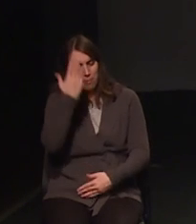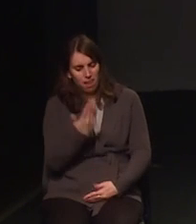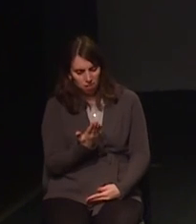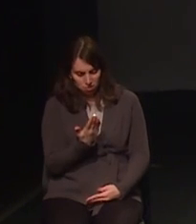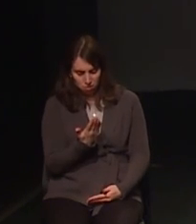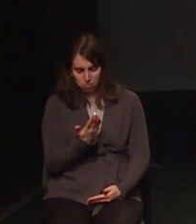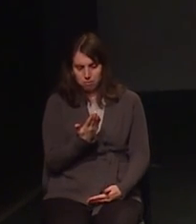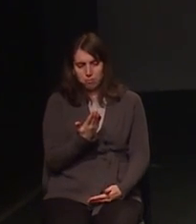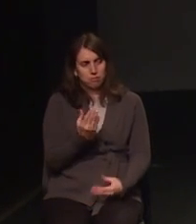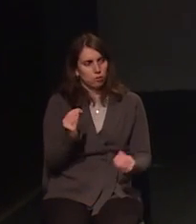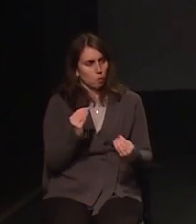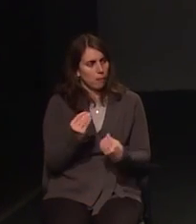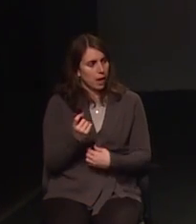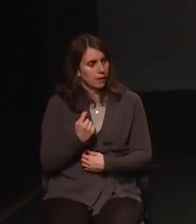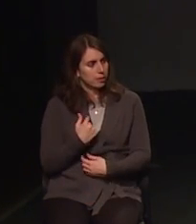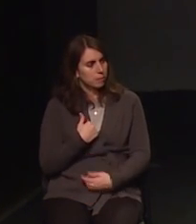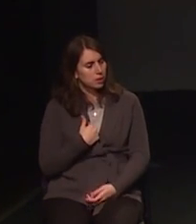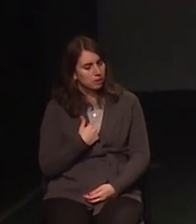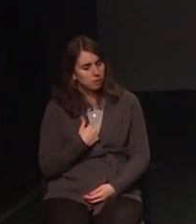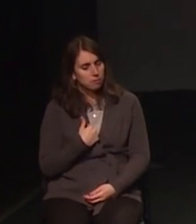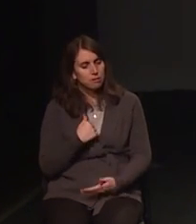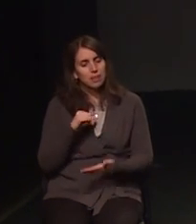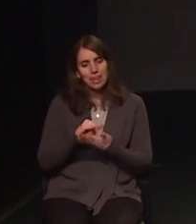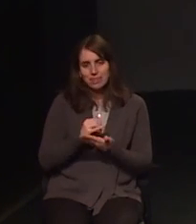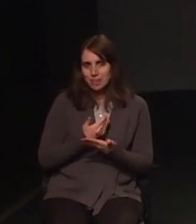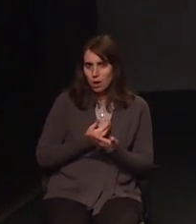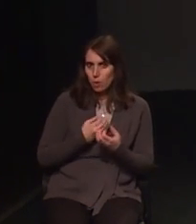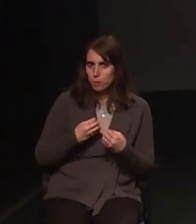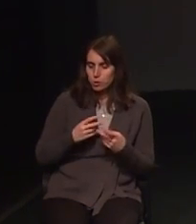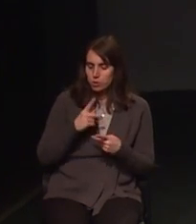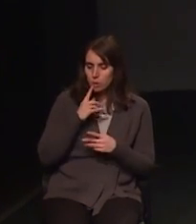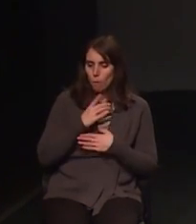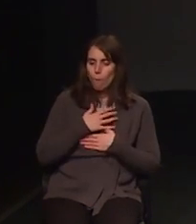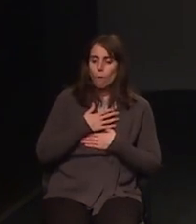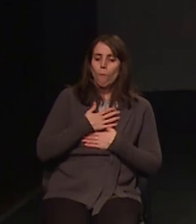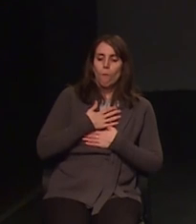stop and say, oh, okay. Well, we might need to back up a